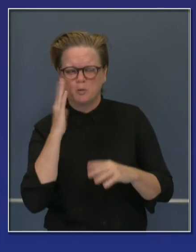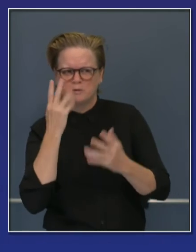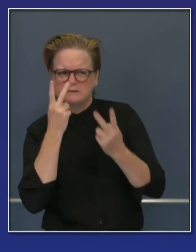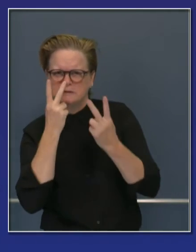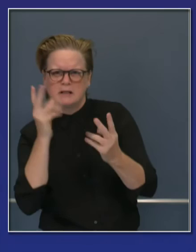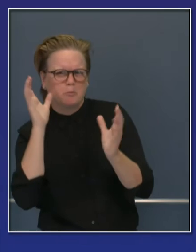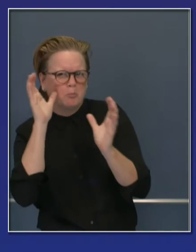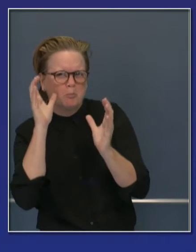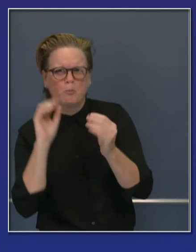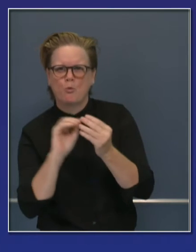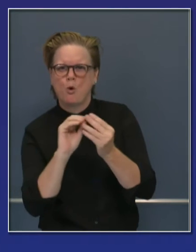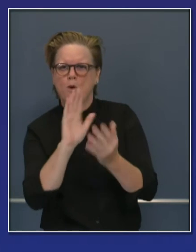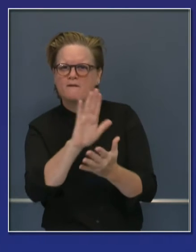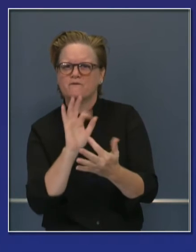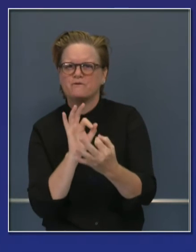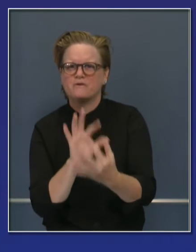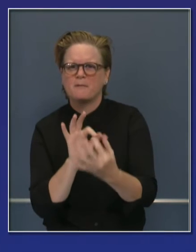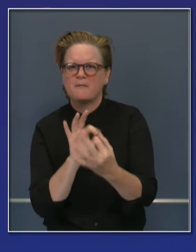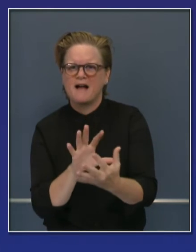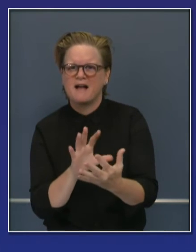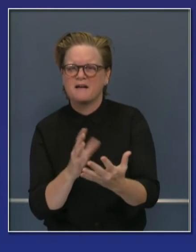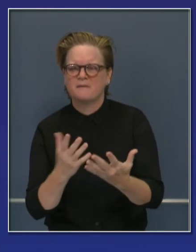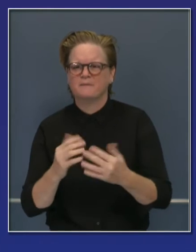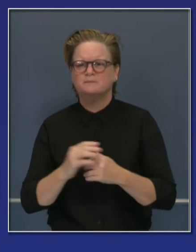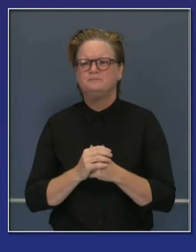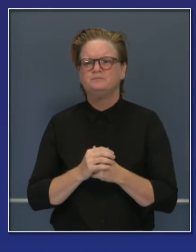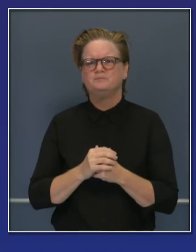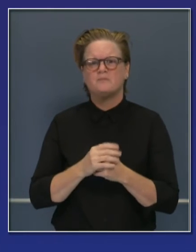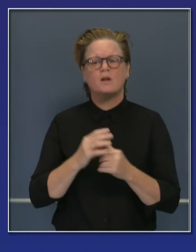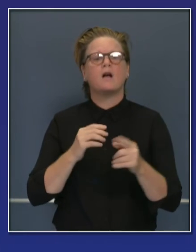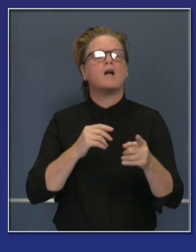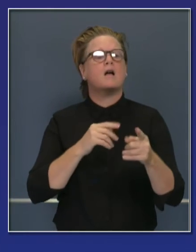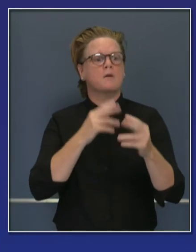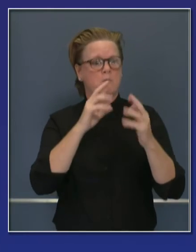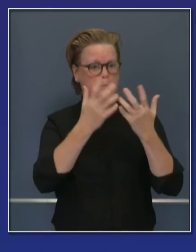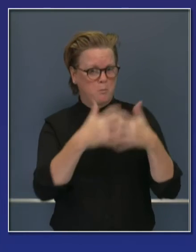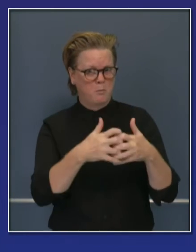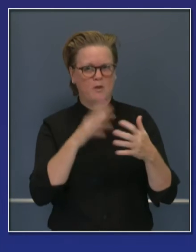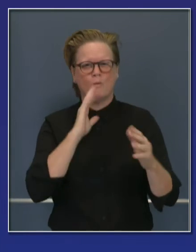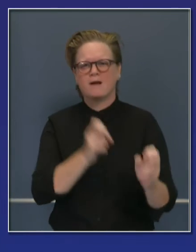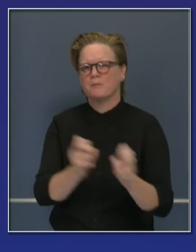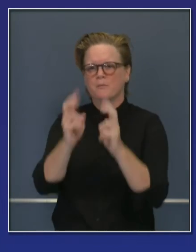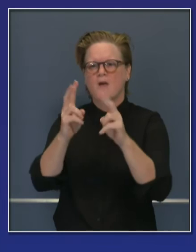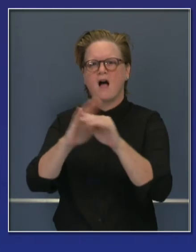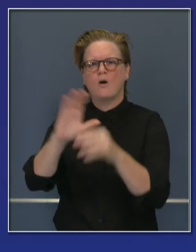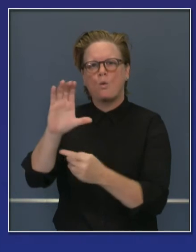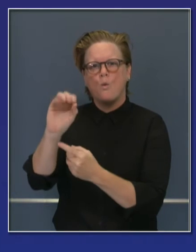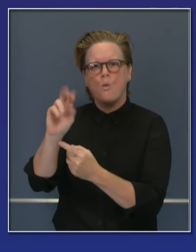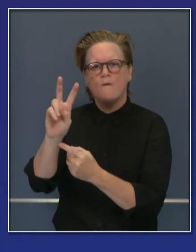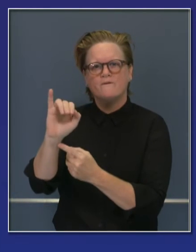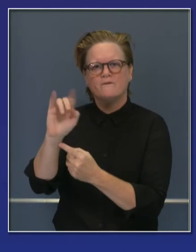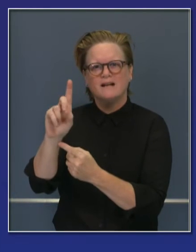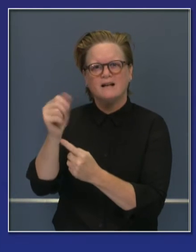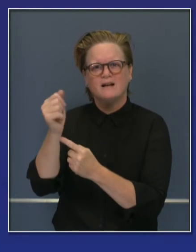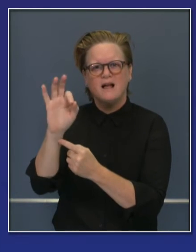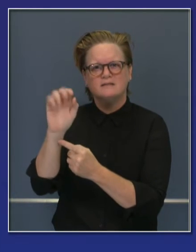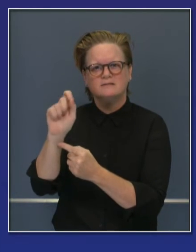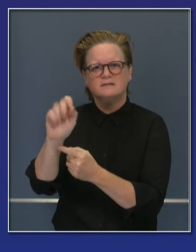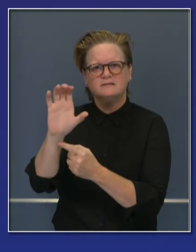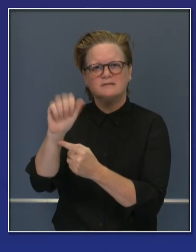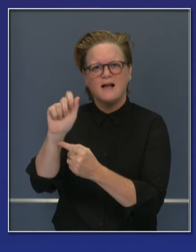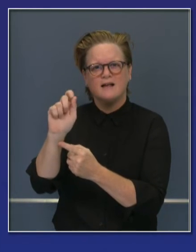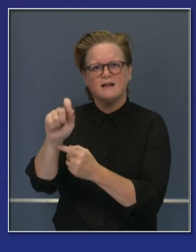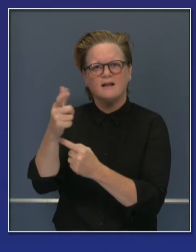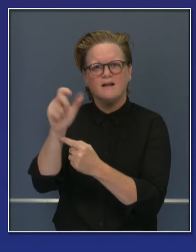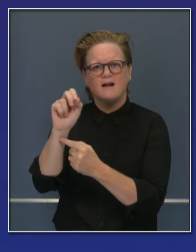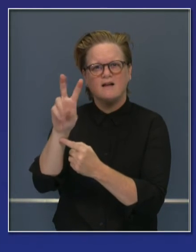COVID-19.ca.gov website. The goal is to have this website available, the portal, for everybody to be able to access